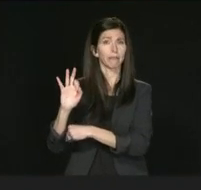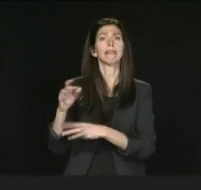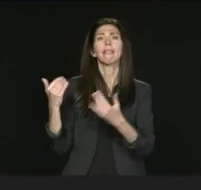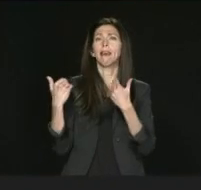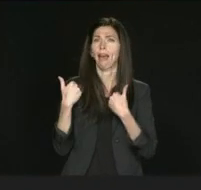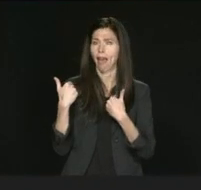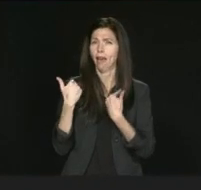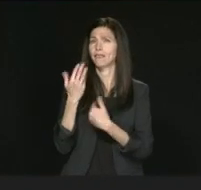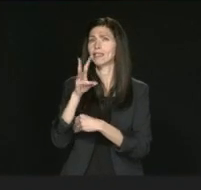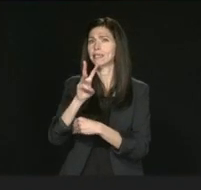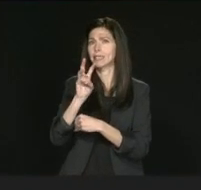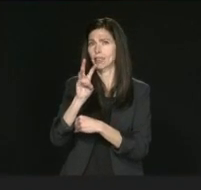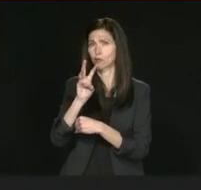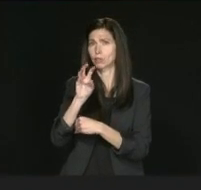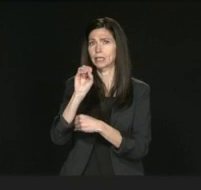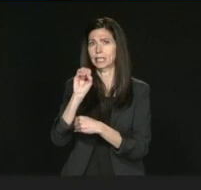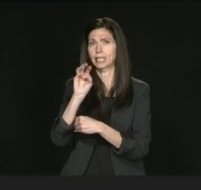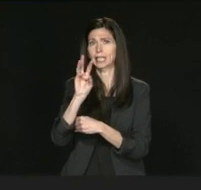660